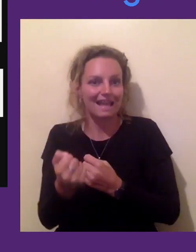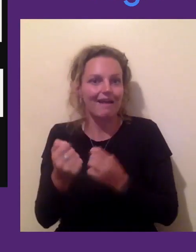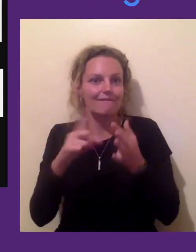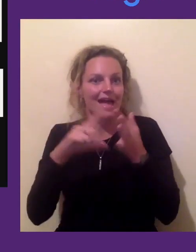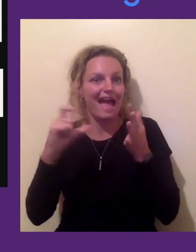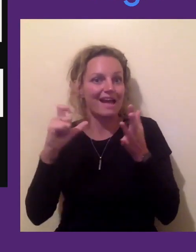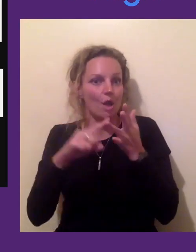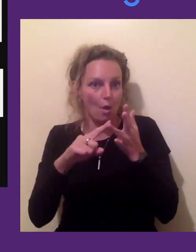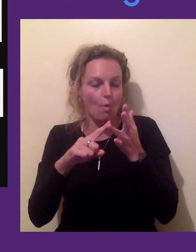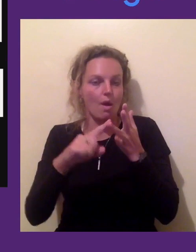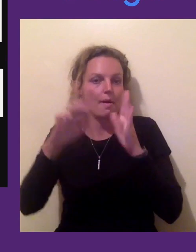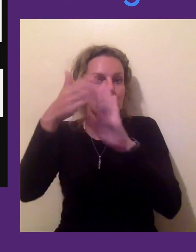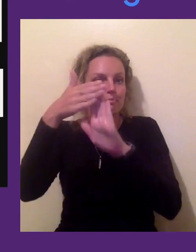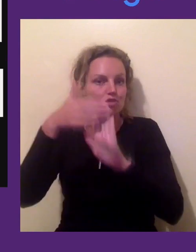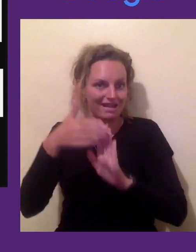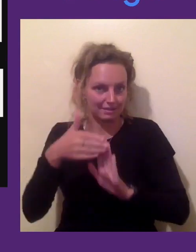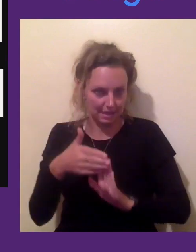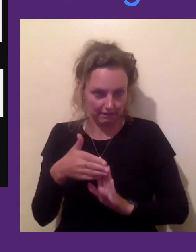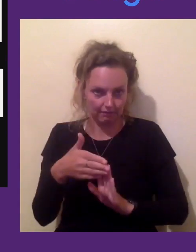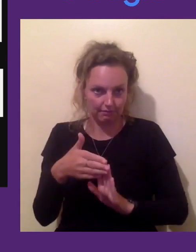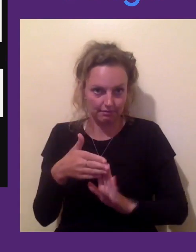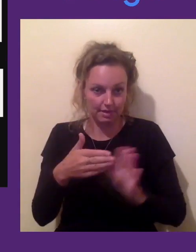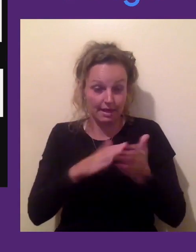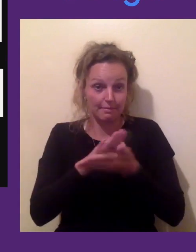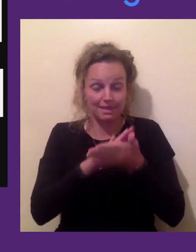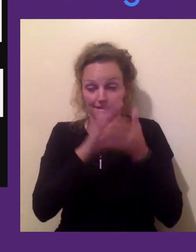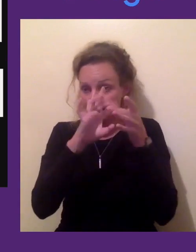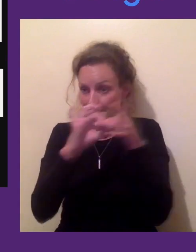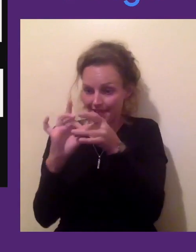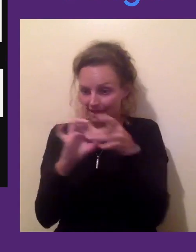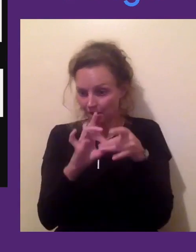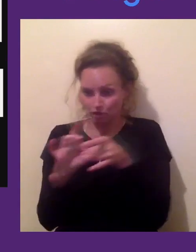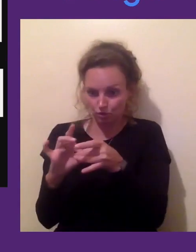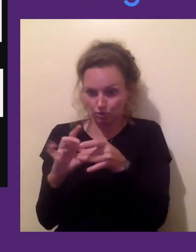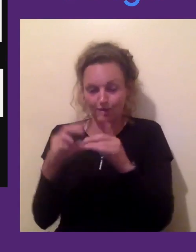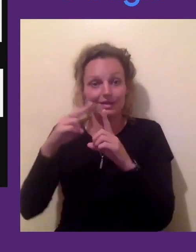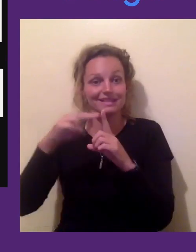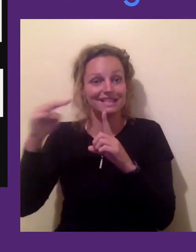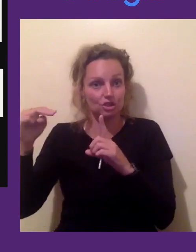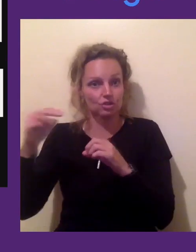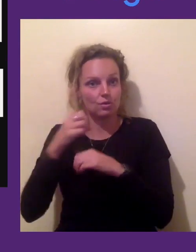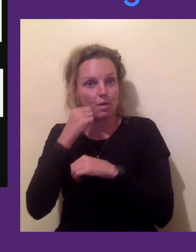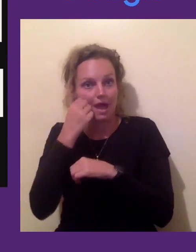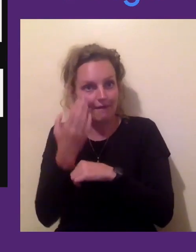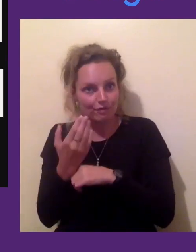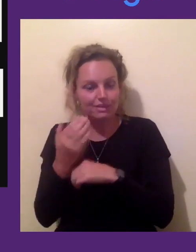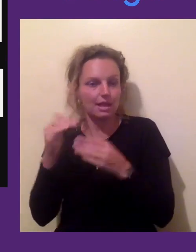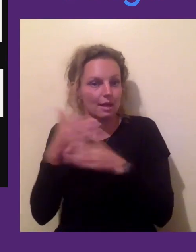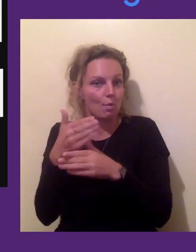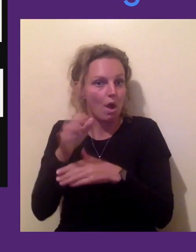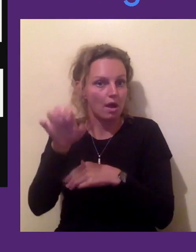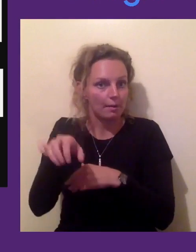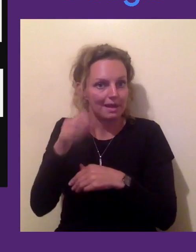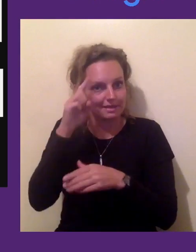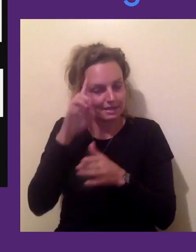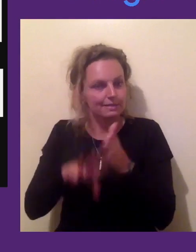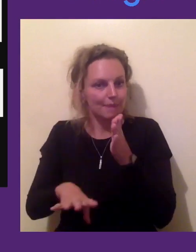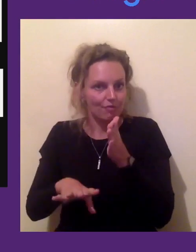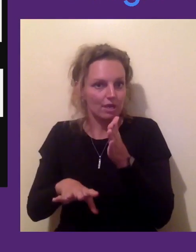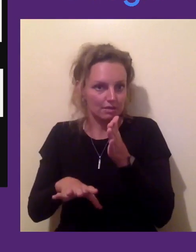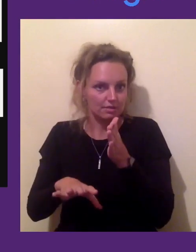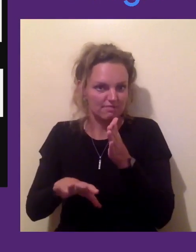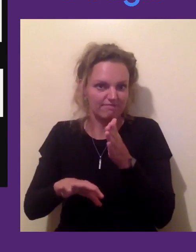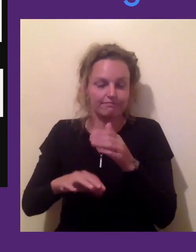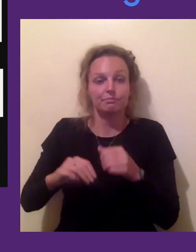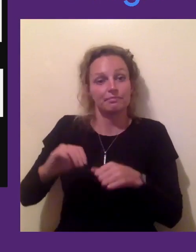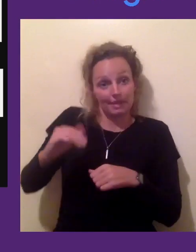like the eco-branding to digital daily workplace experience, and this at enterprise level. We provide